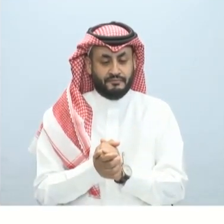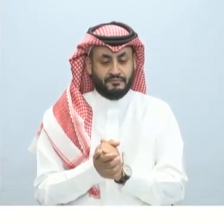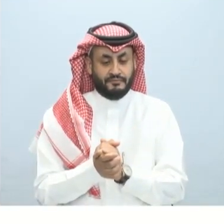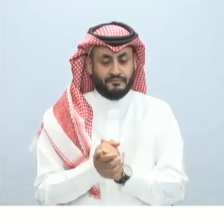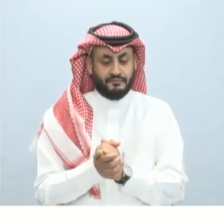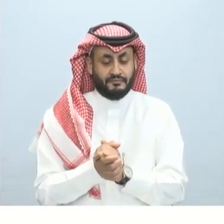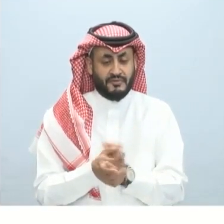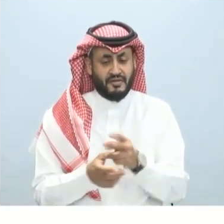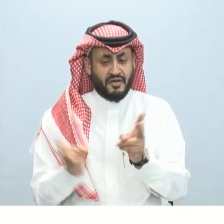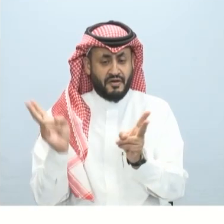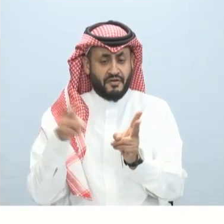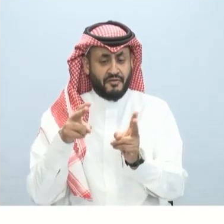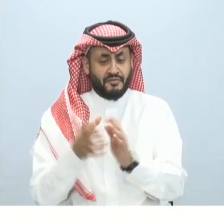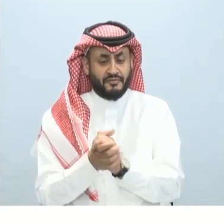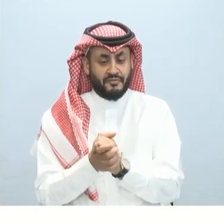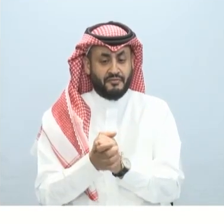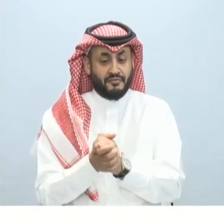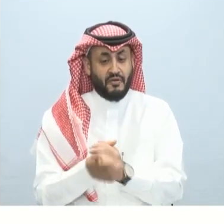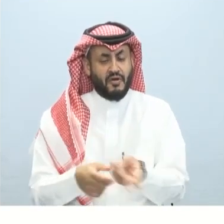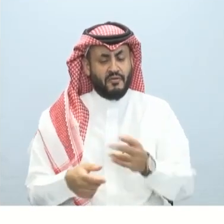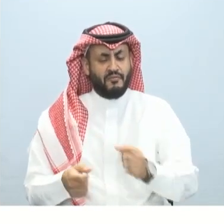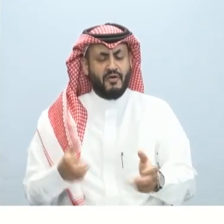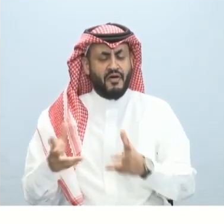We have a reply, actions are better.